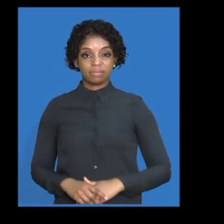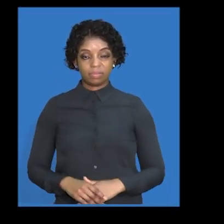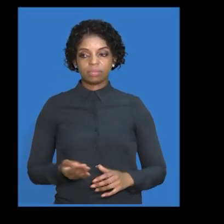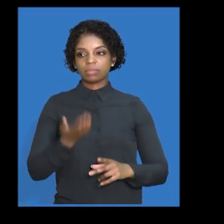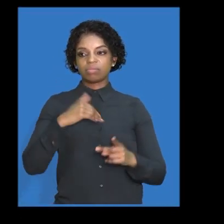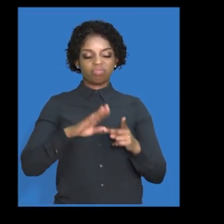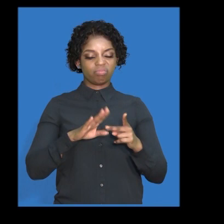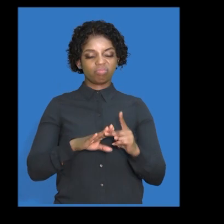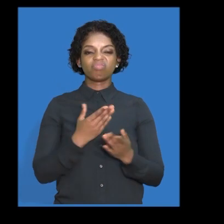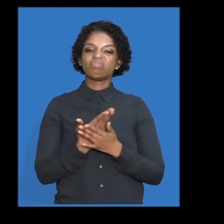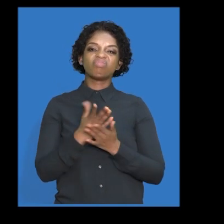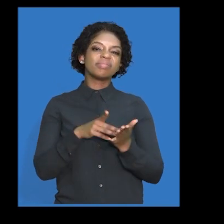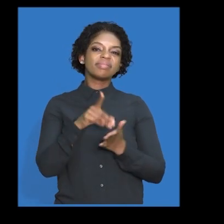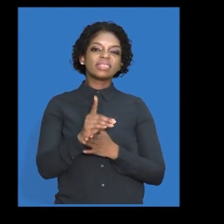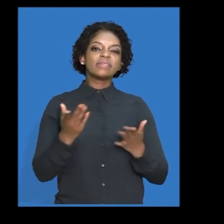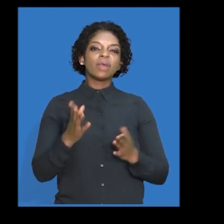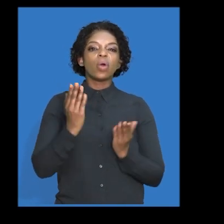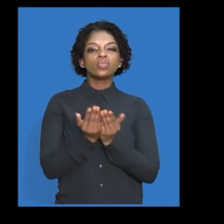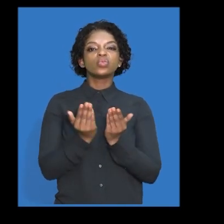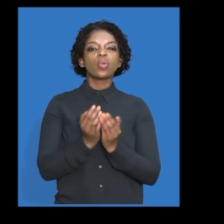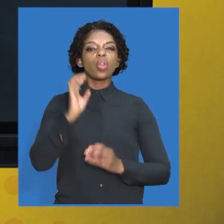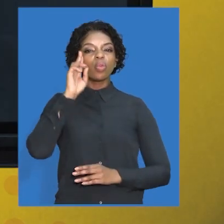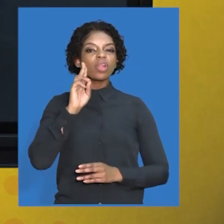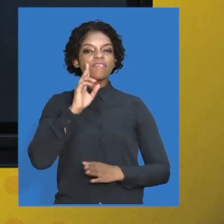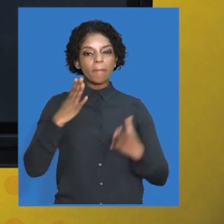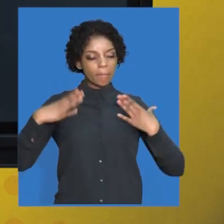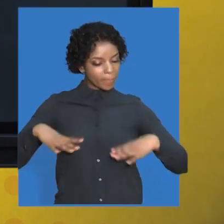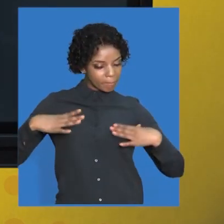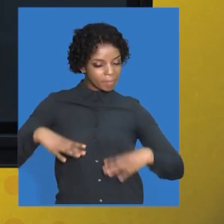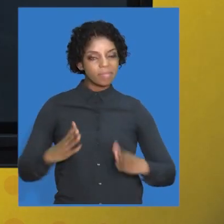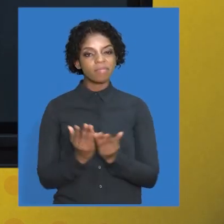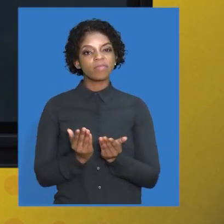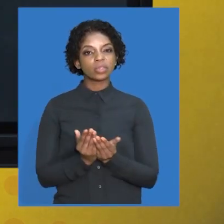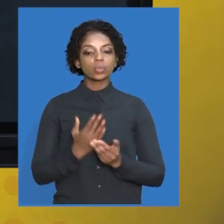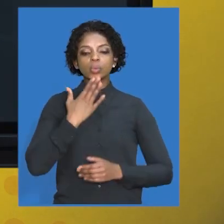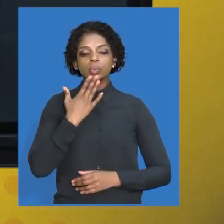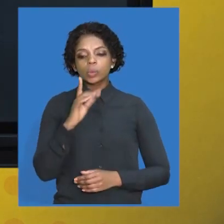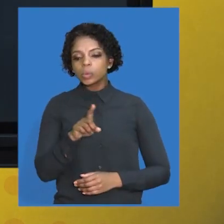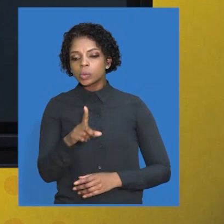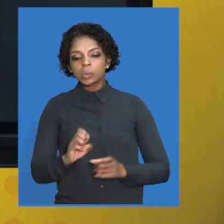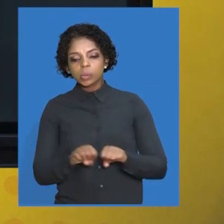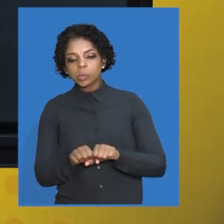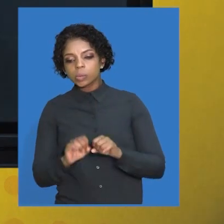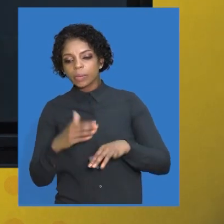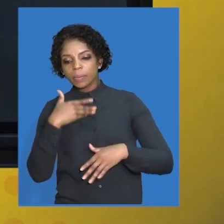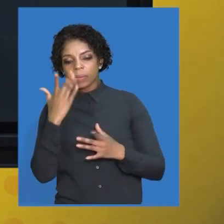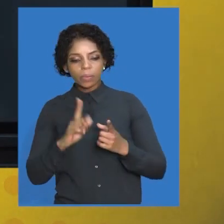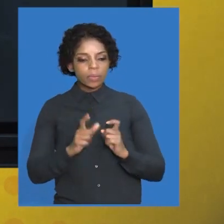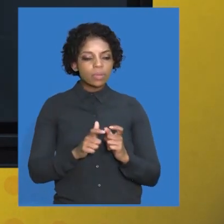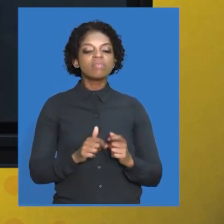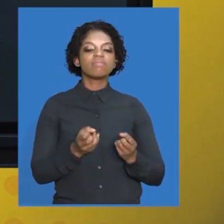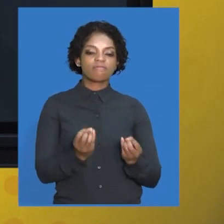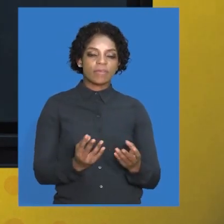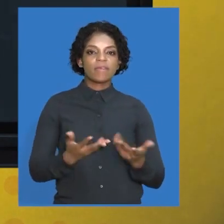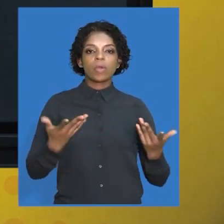donating school uniforms. So I wanted to make sure that the learners in those communities have school uniforms, so when they go to school, they